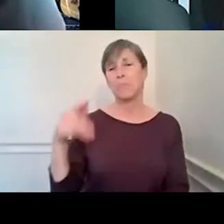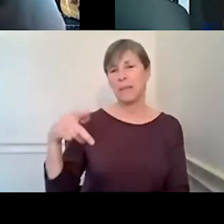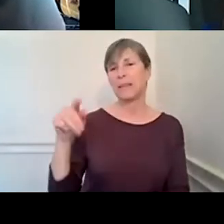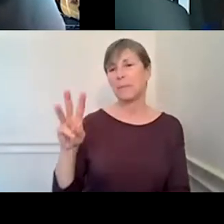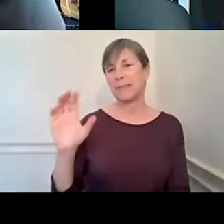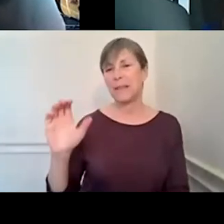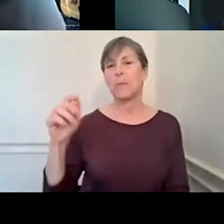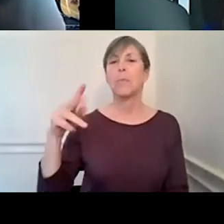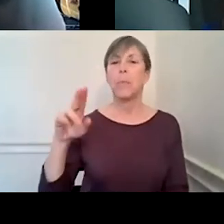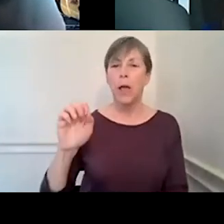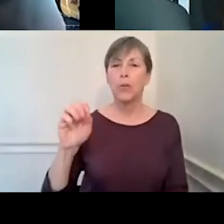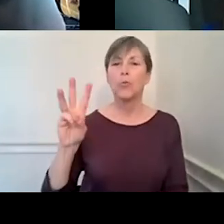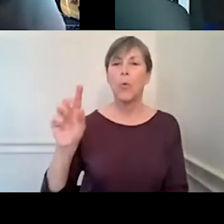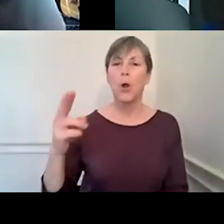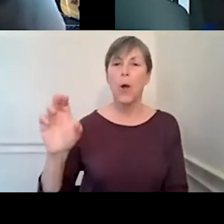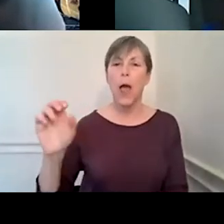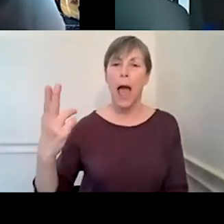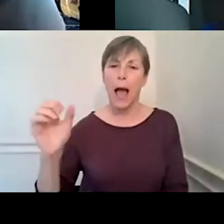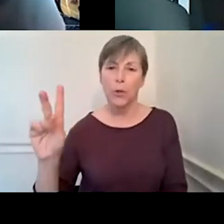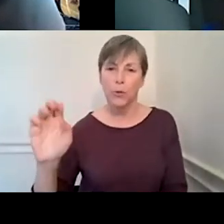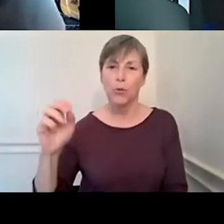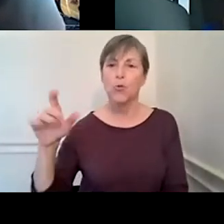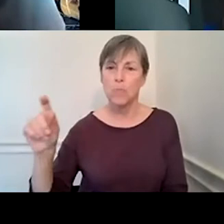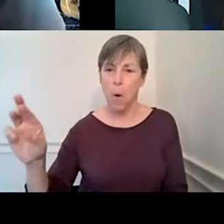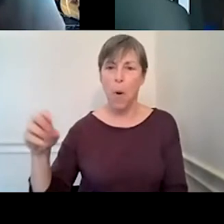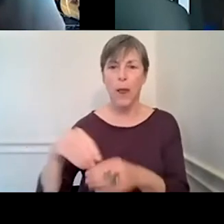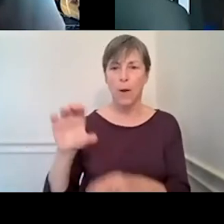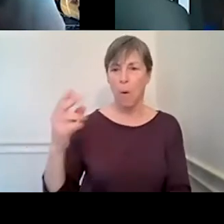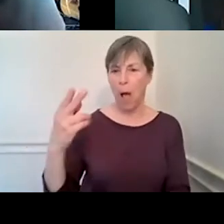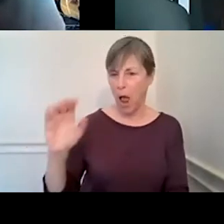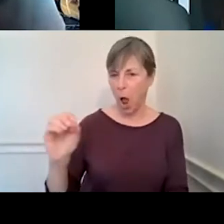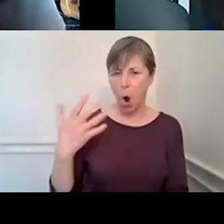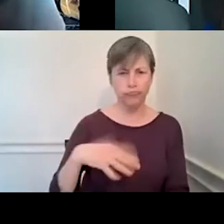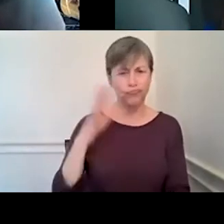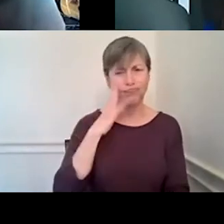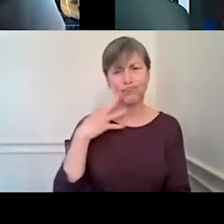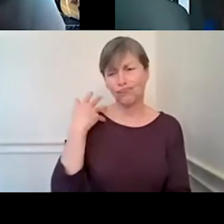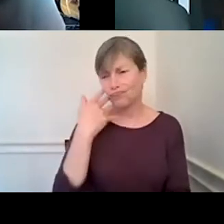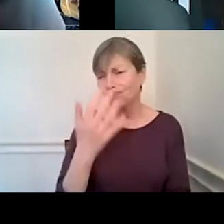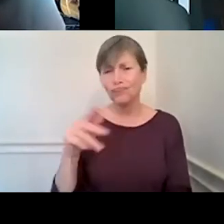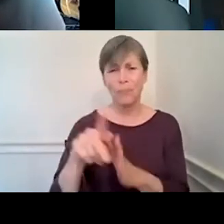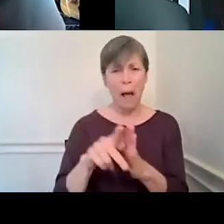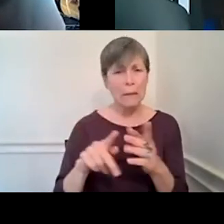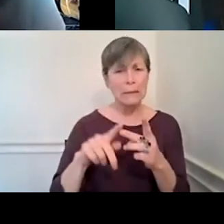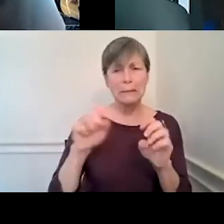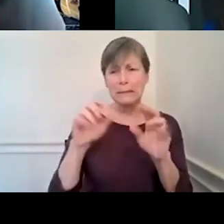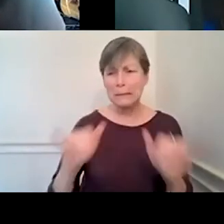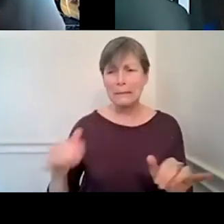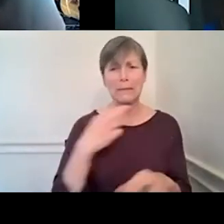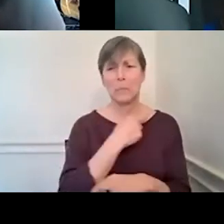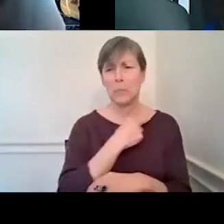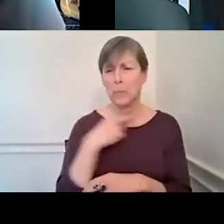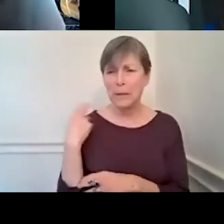in Cleveland, Ohio. She brings extensive experience in financial policies, systems, risk management, internal controls, as well as talent